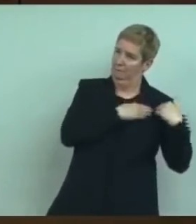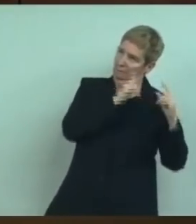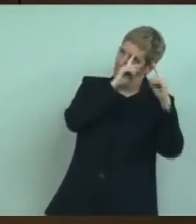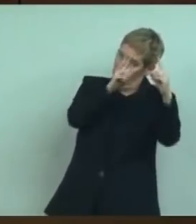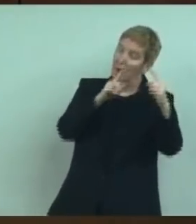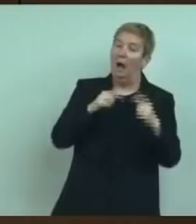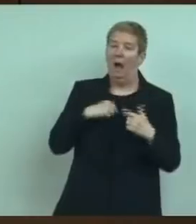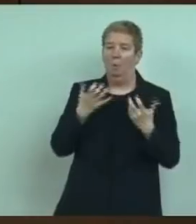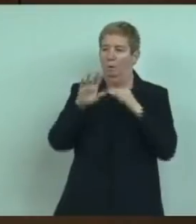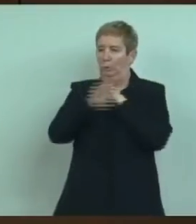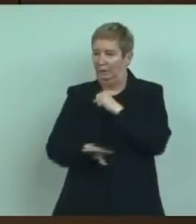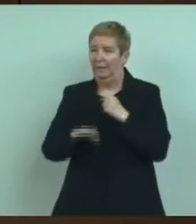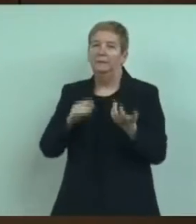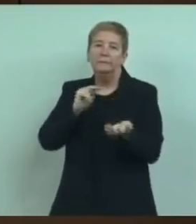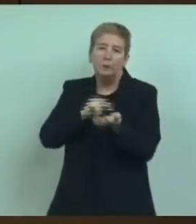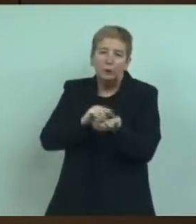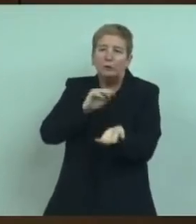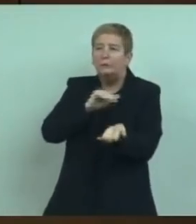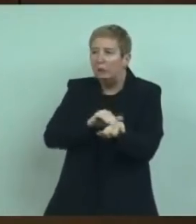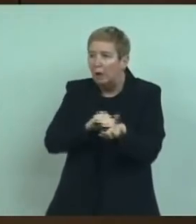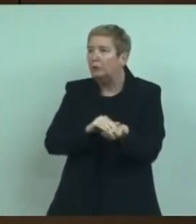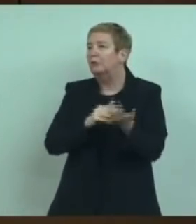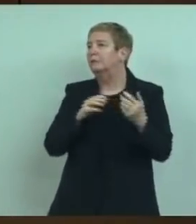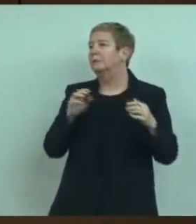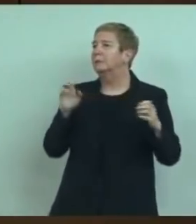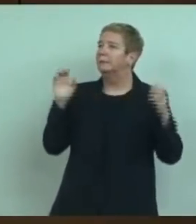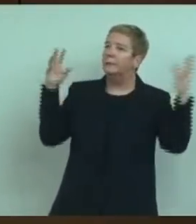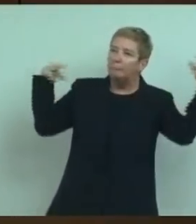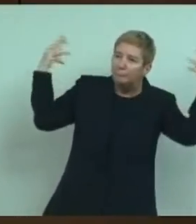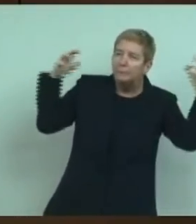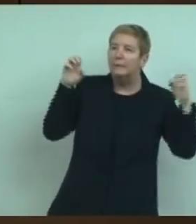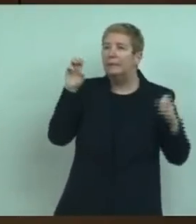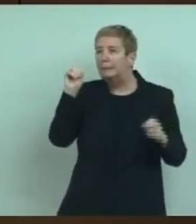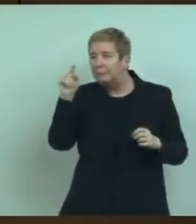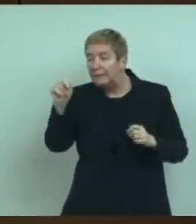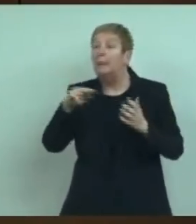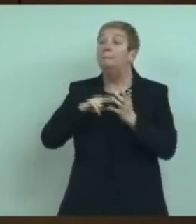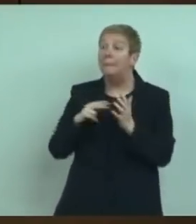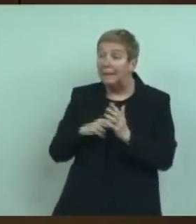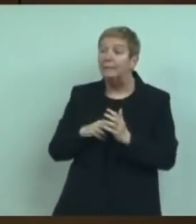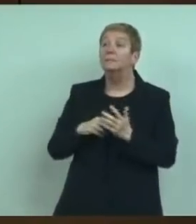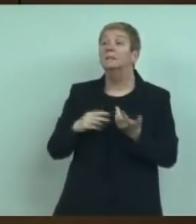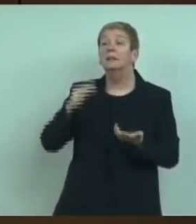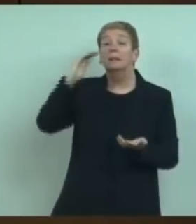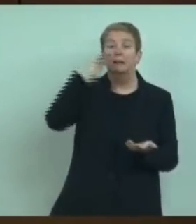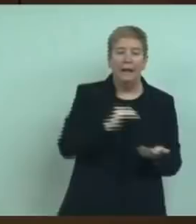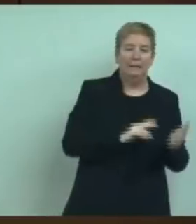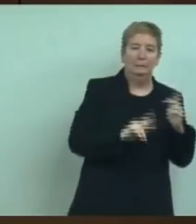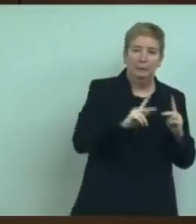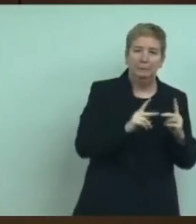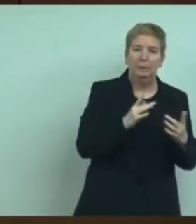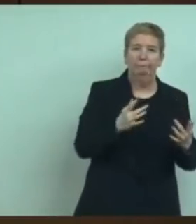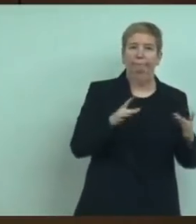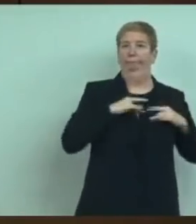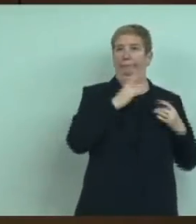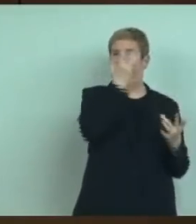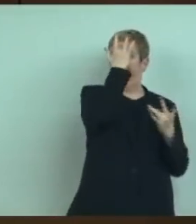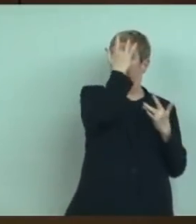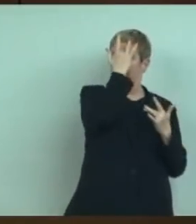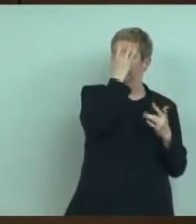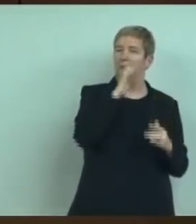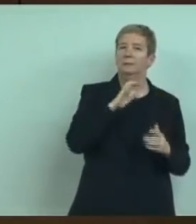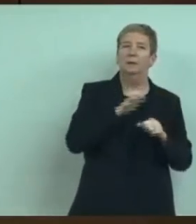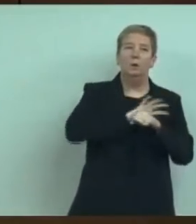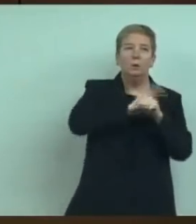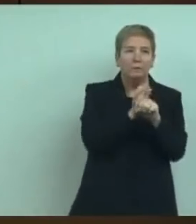healthcare workers and first responders. That means we have to have fewer people who get COVID-19. That means I need fewer people in